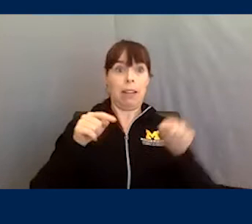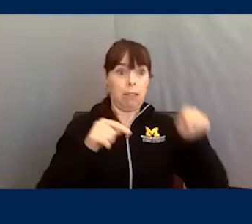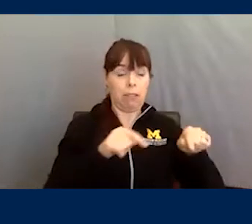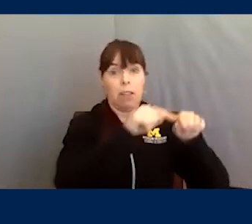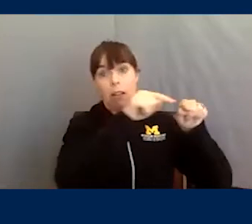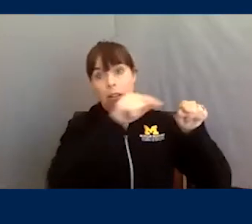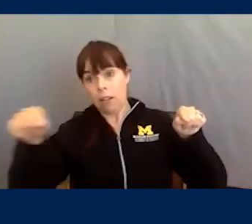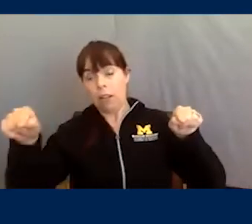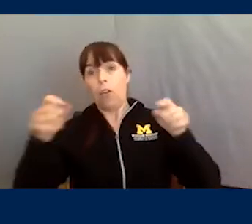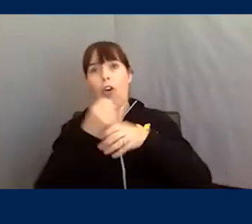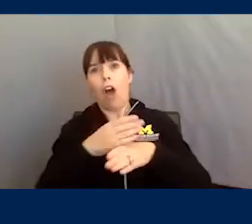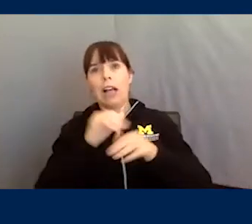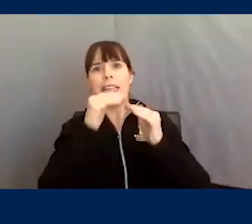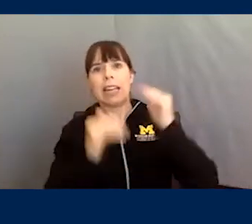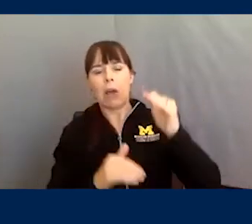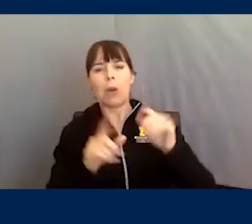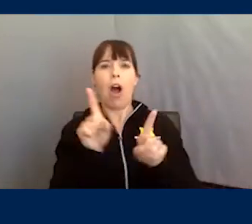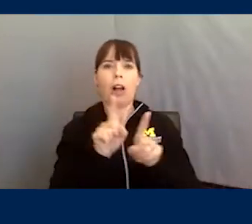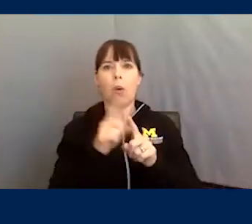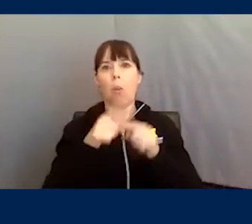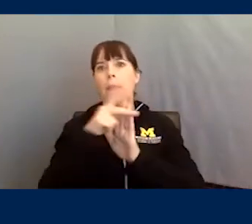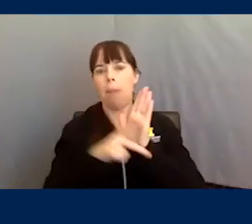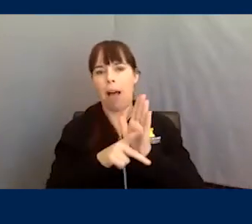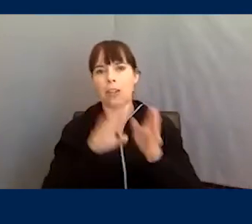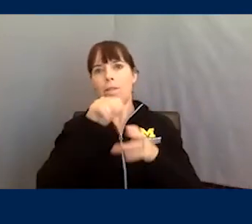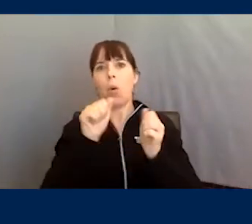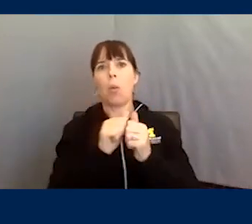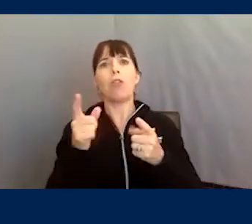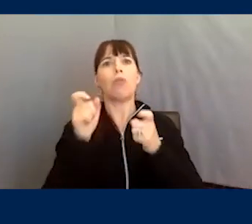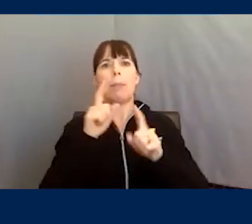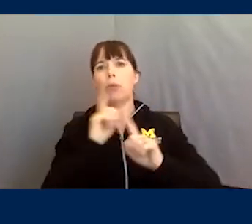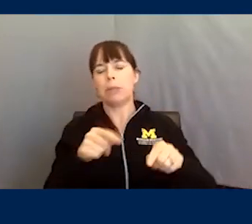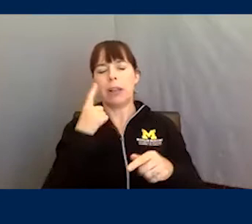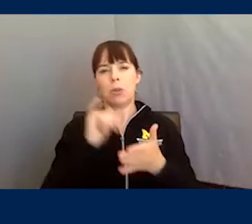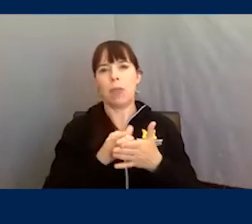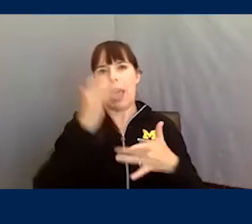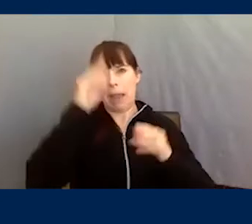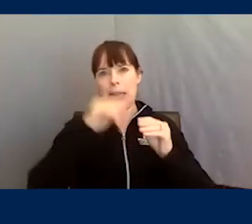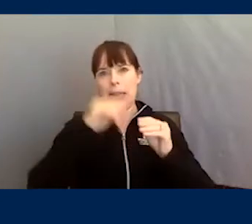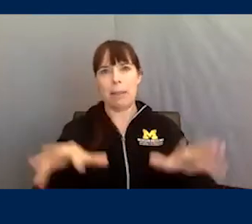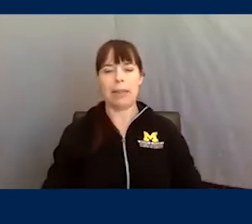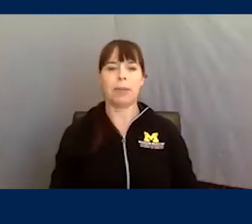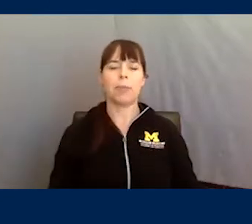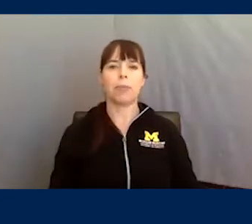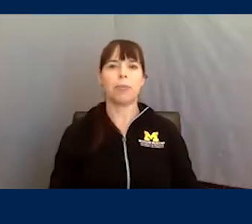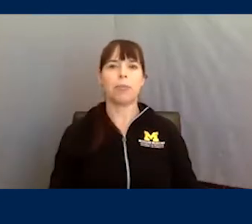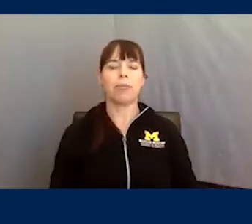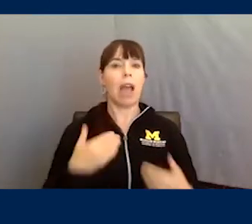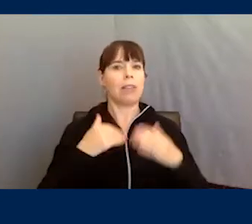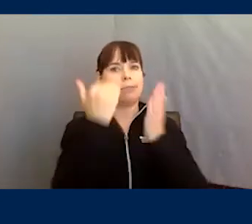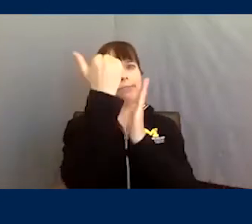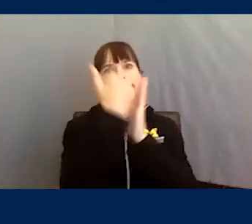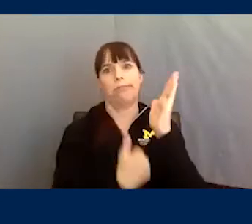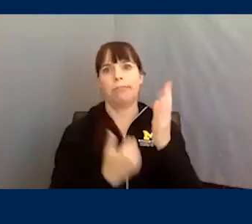of inequity as well as the policies involved with rapid response. So there's a long list of things